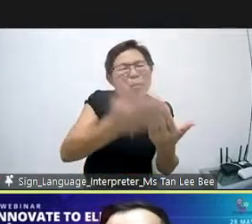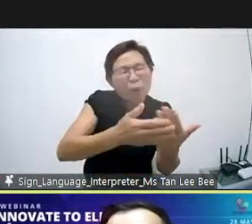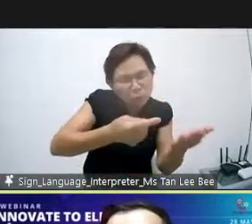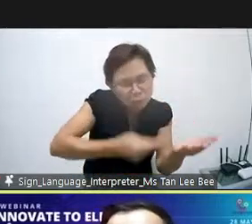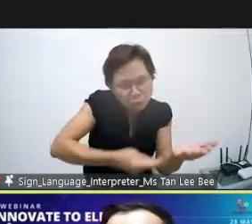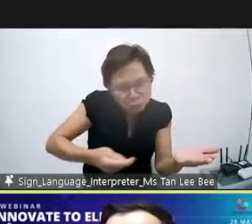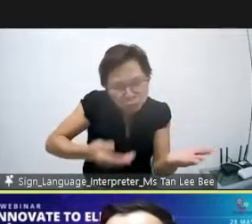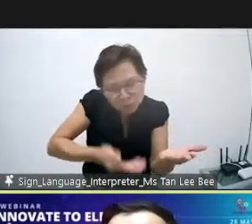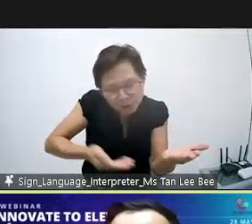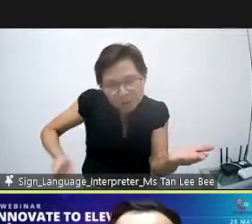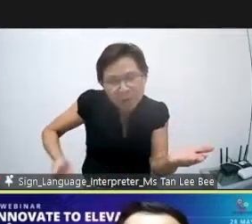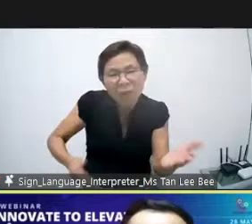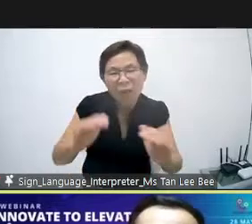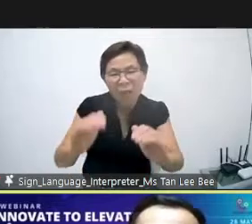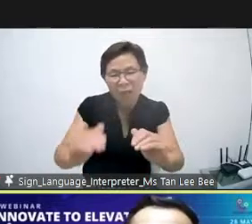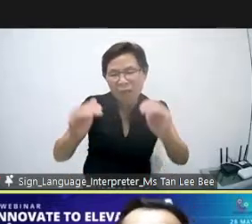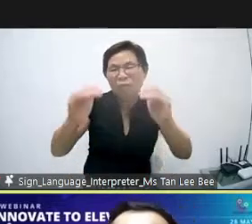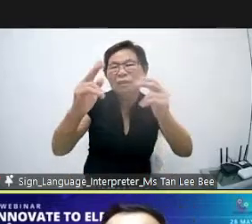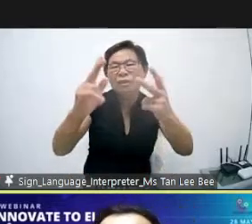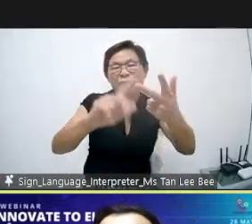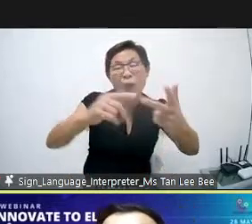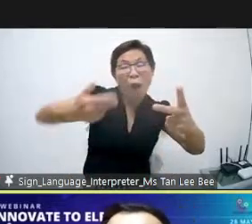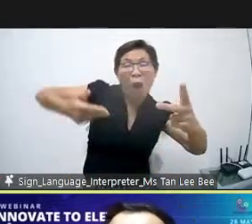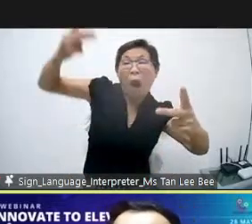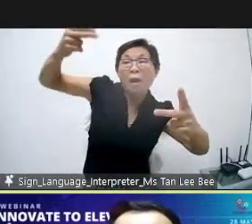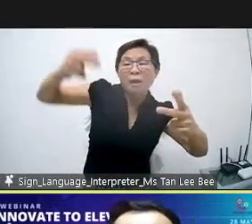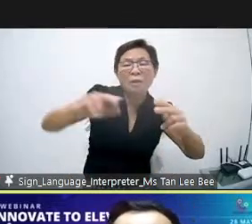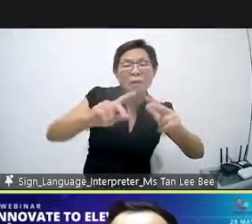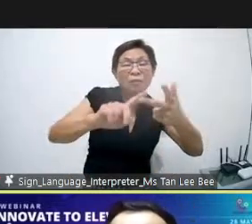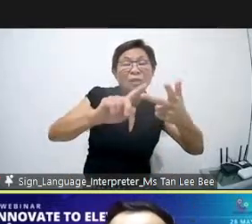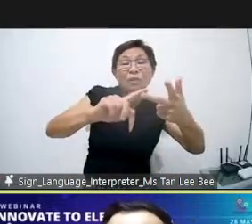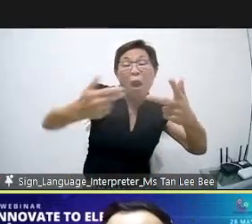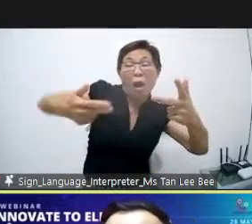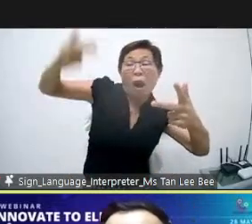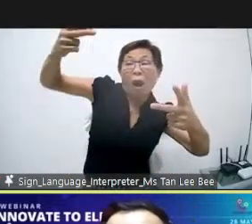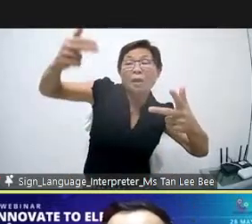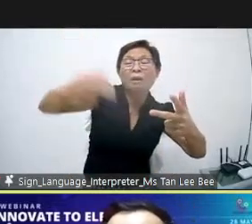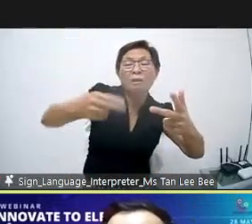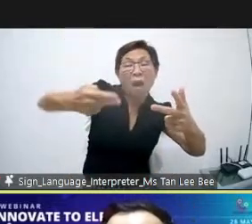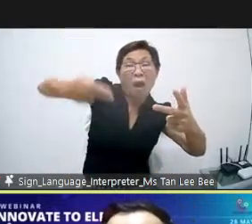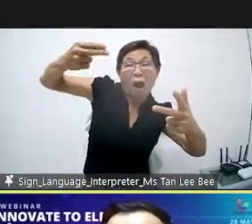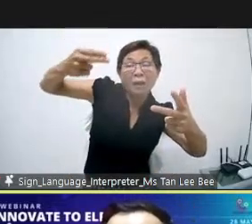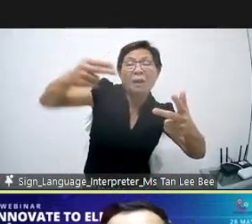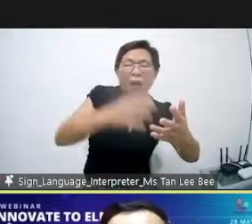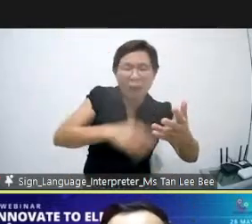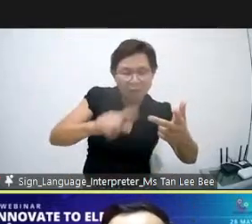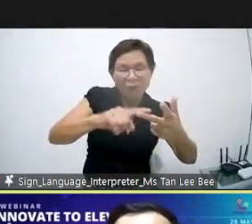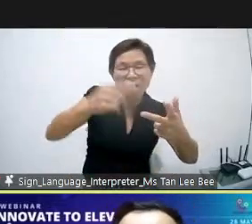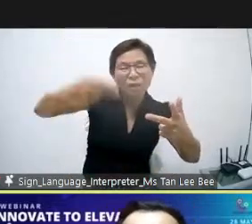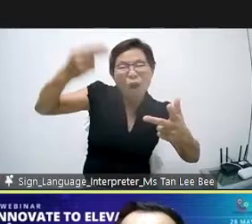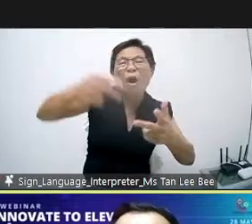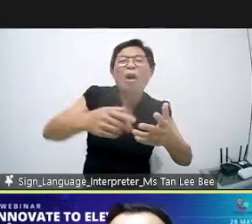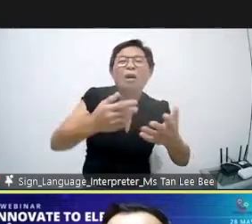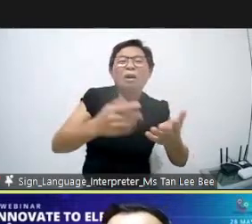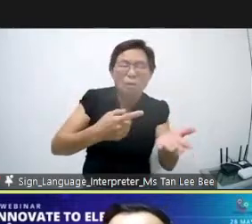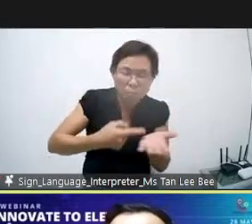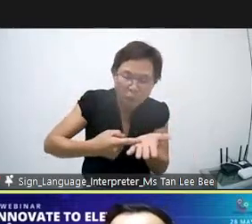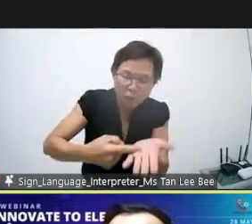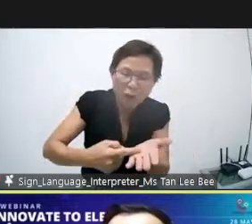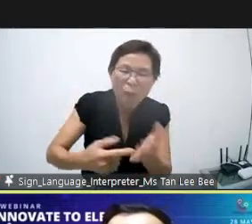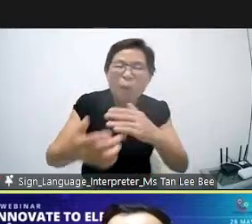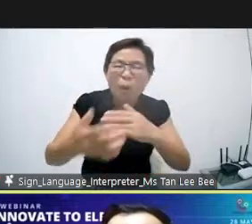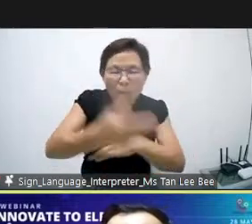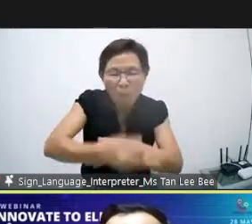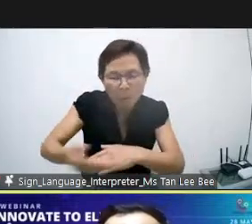to level 3, is more on higher level things, and then in the higher level things, we are going to talk about products or technology that